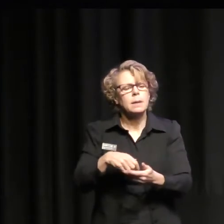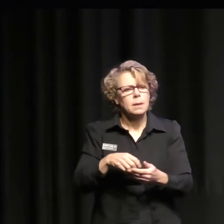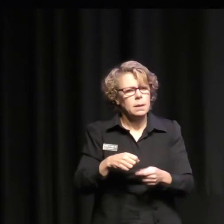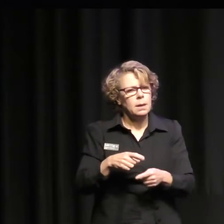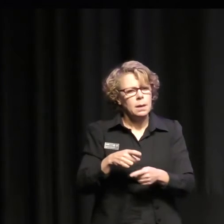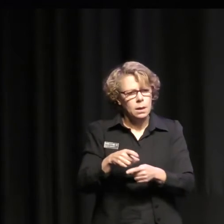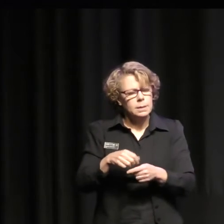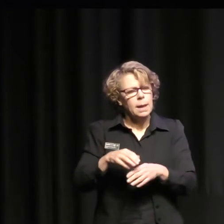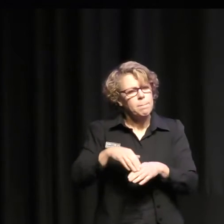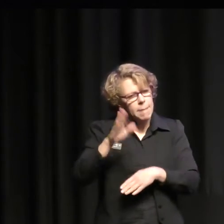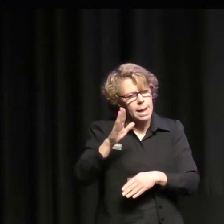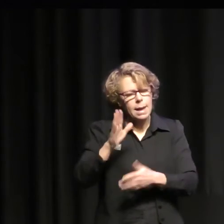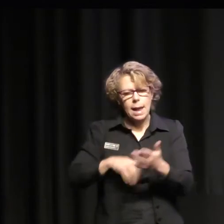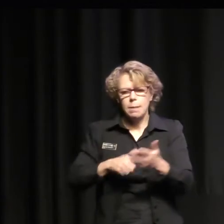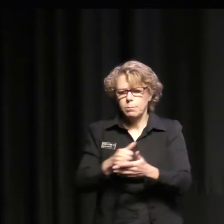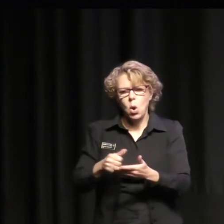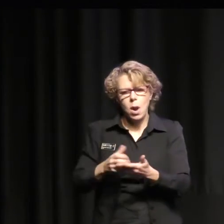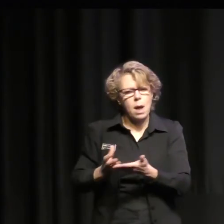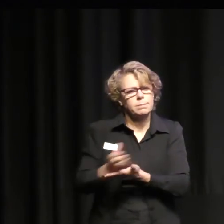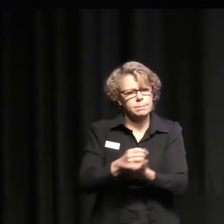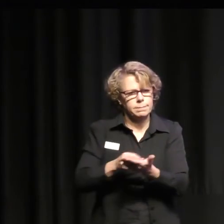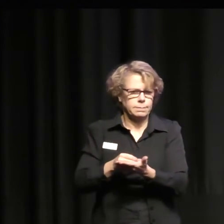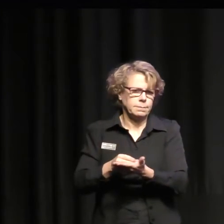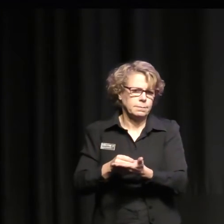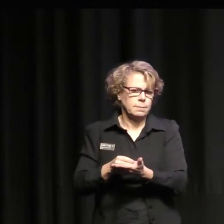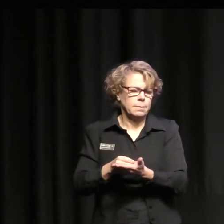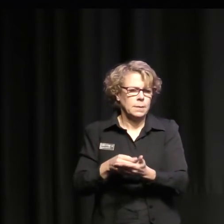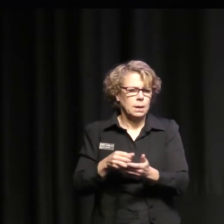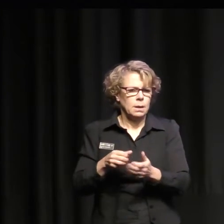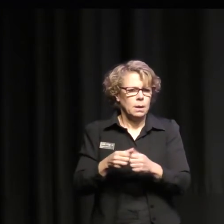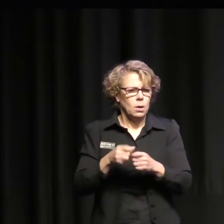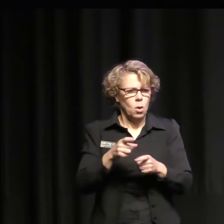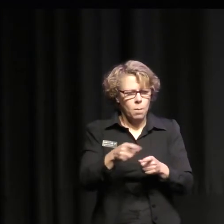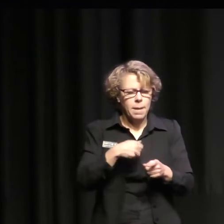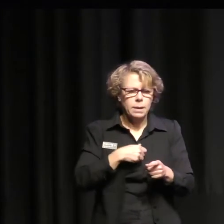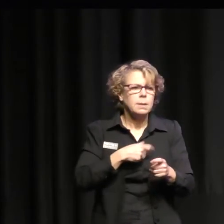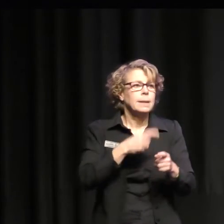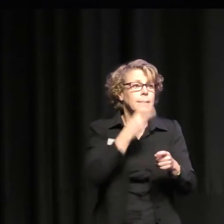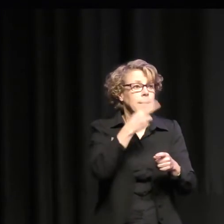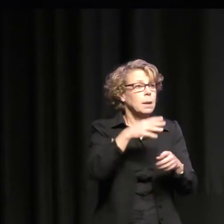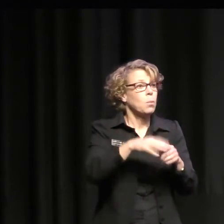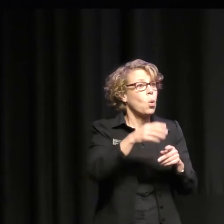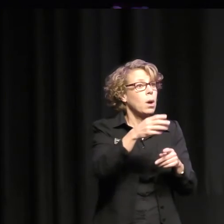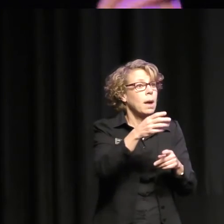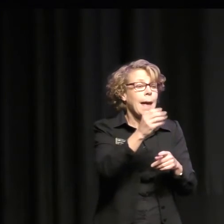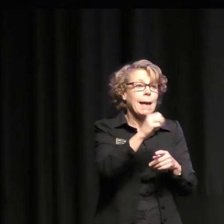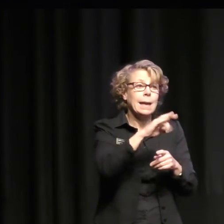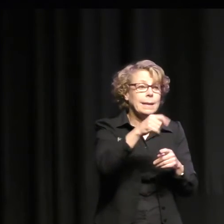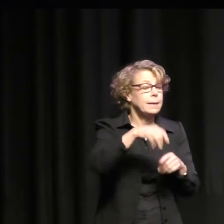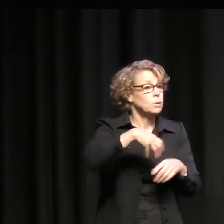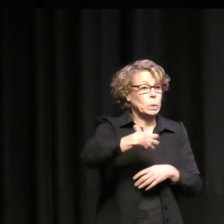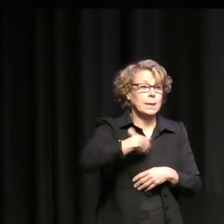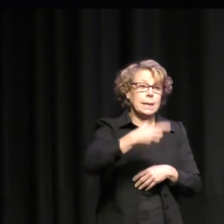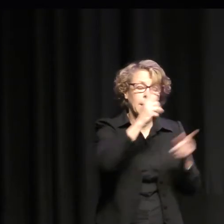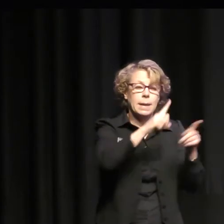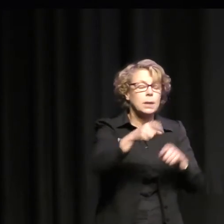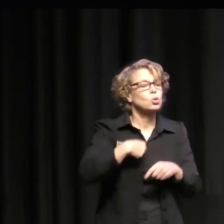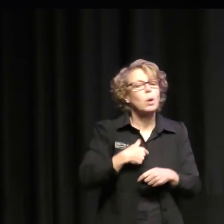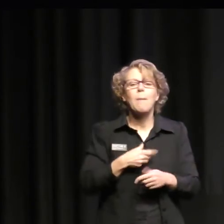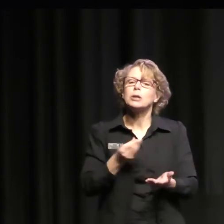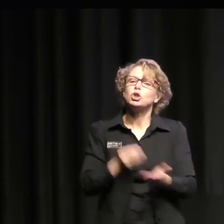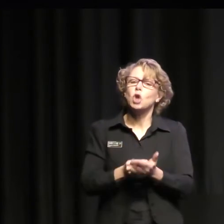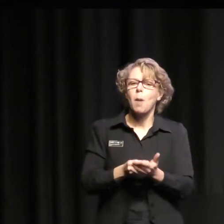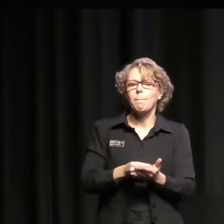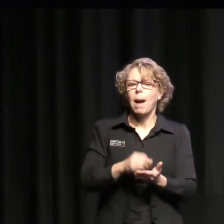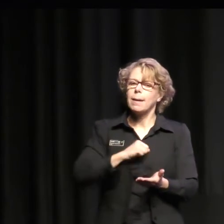incomes. If you're up here in the salariat or the elite, you have total security. You can buy it. If you're down